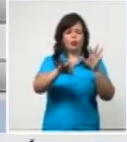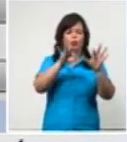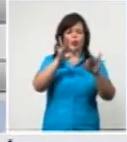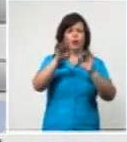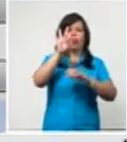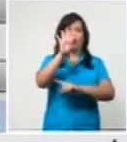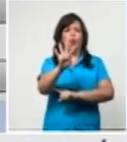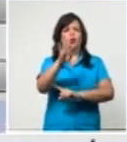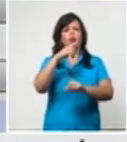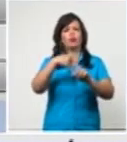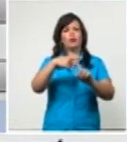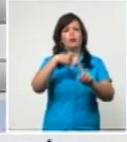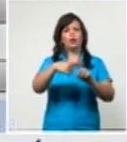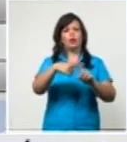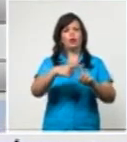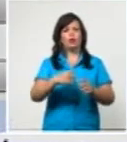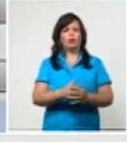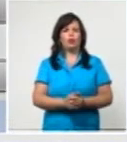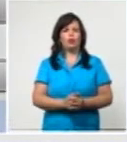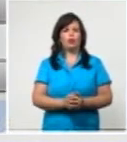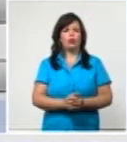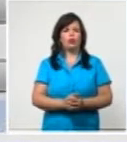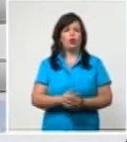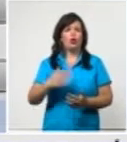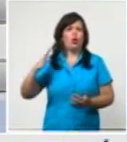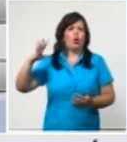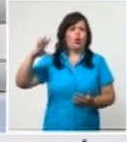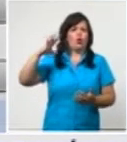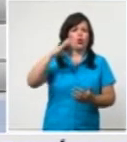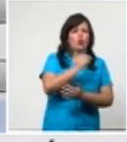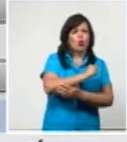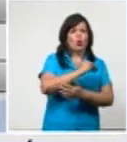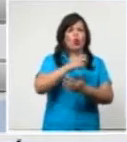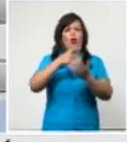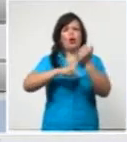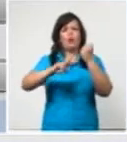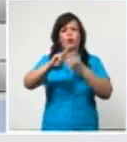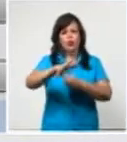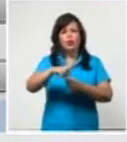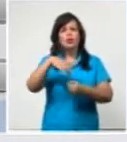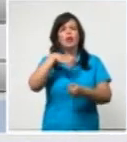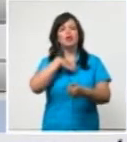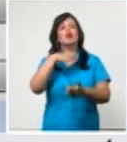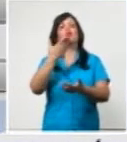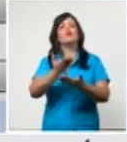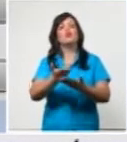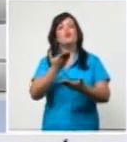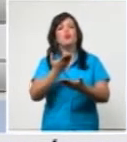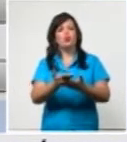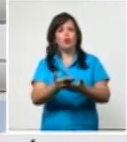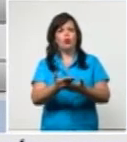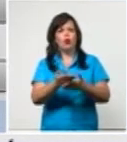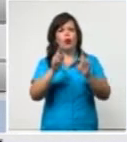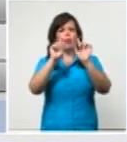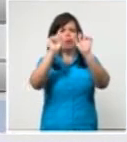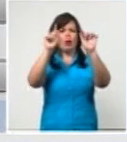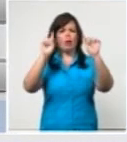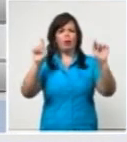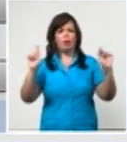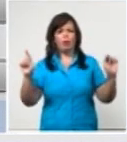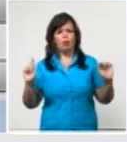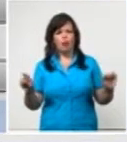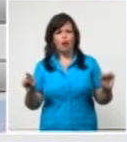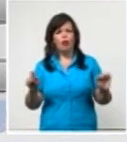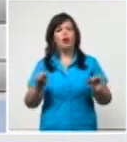2,103 samples, 4 tested positive for COVID-19. Samples of all provinces